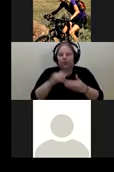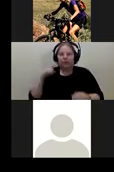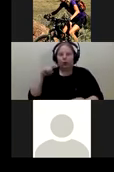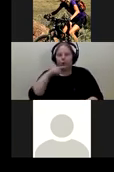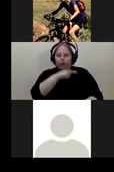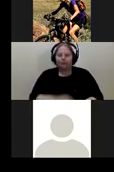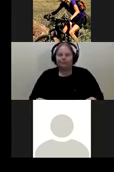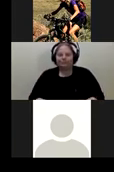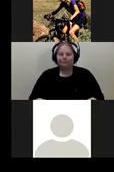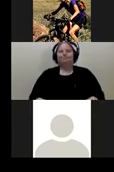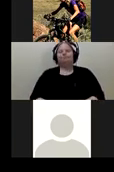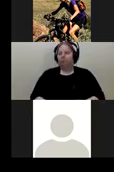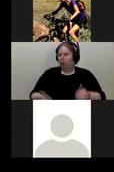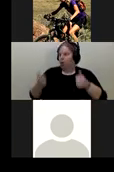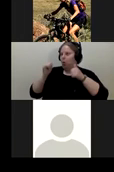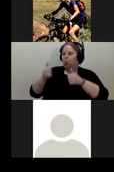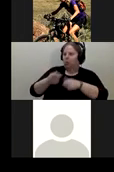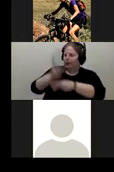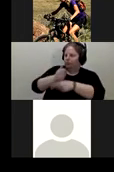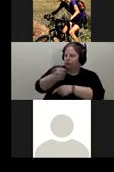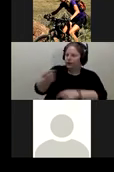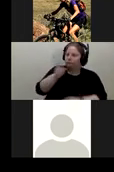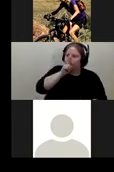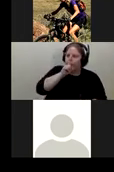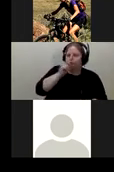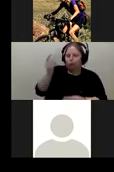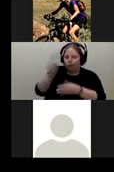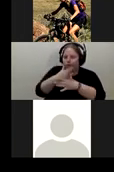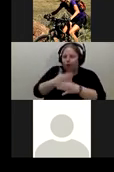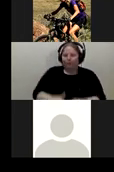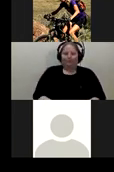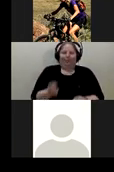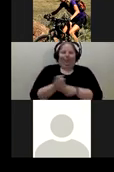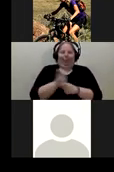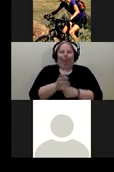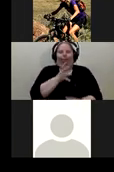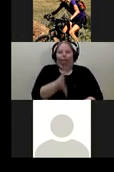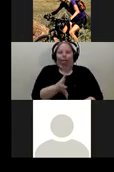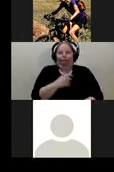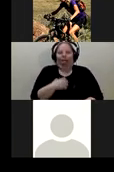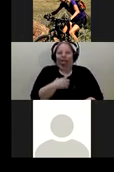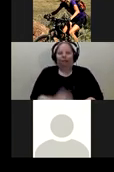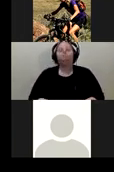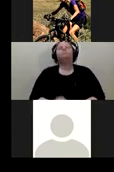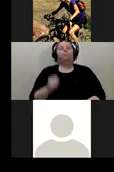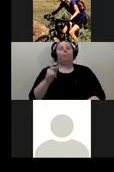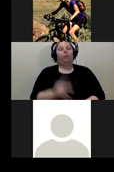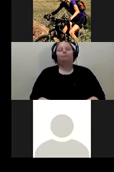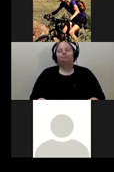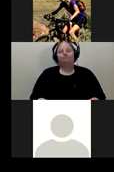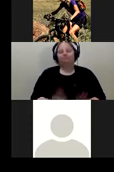Oh, well, you keep them to yourself. All right. No,